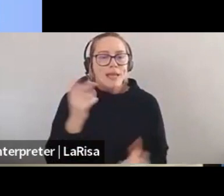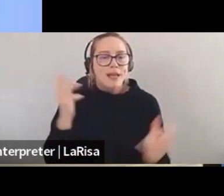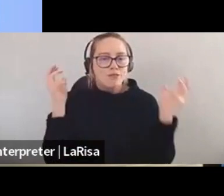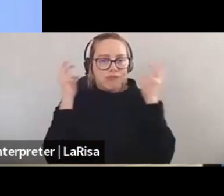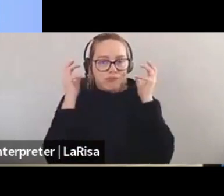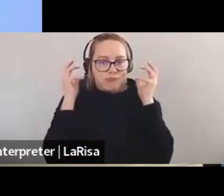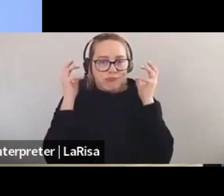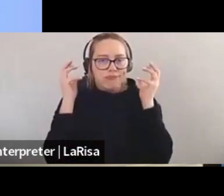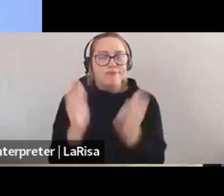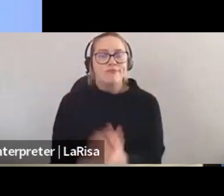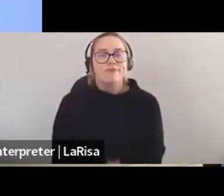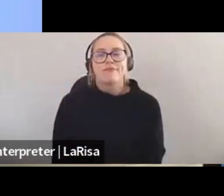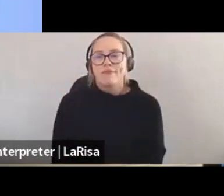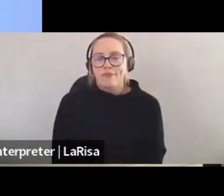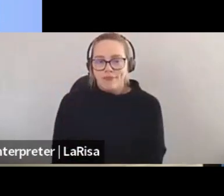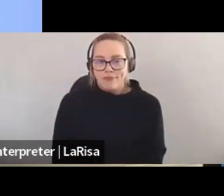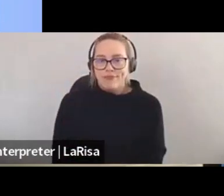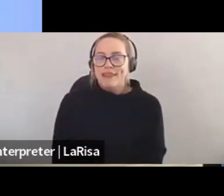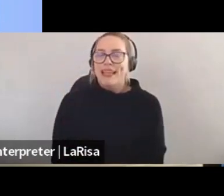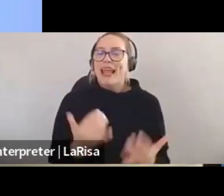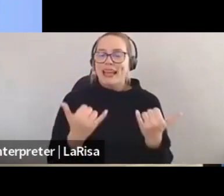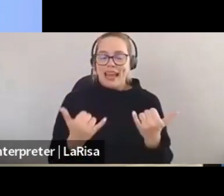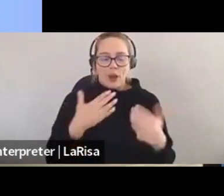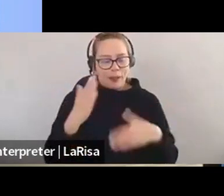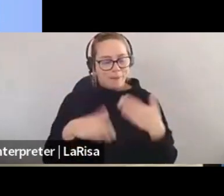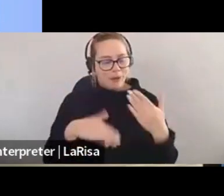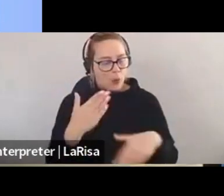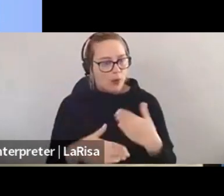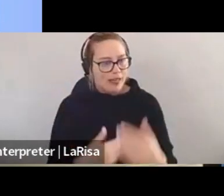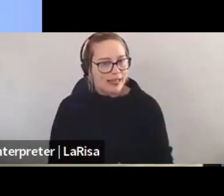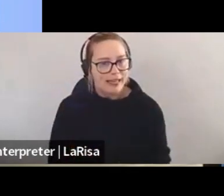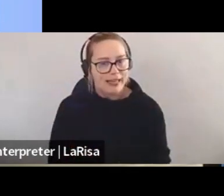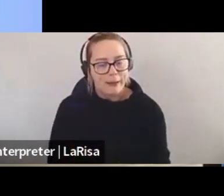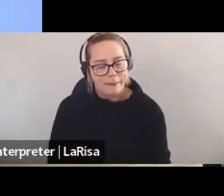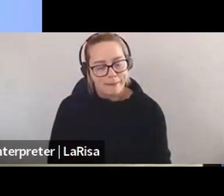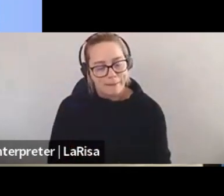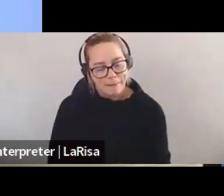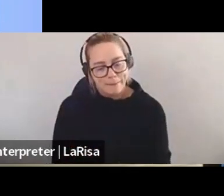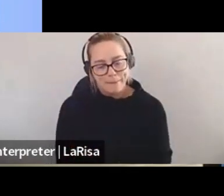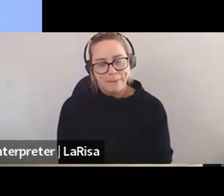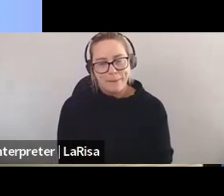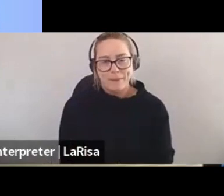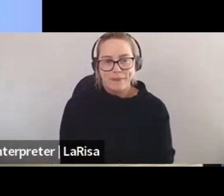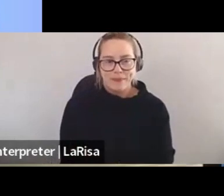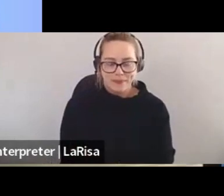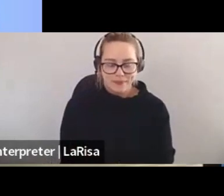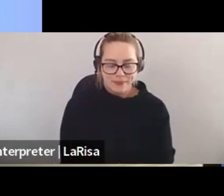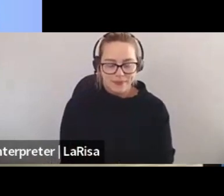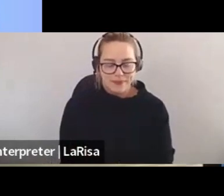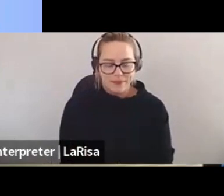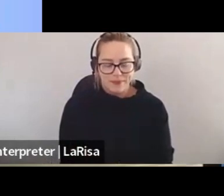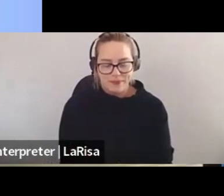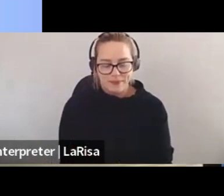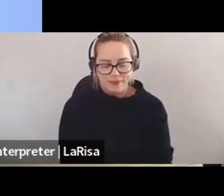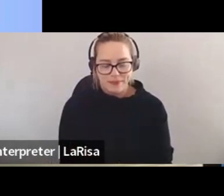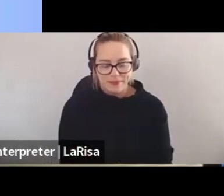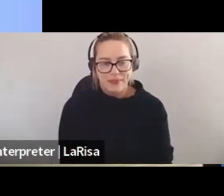have glasses, and I'm wearing pink headphones. So with that, we will keep